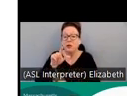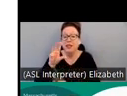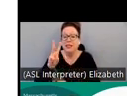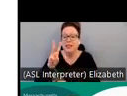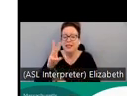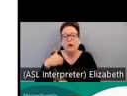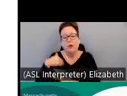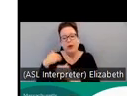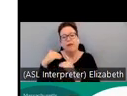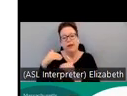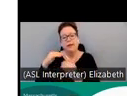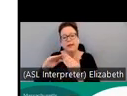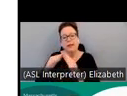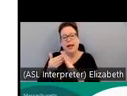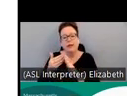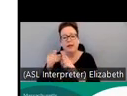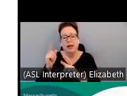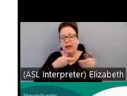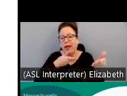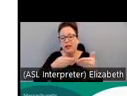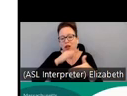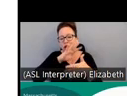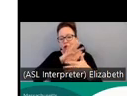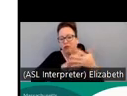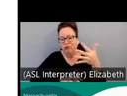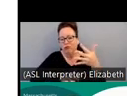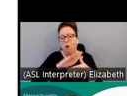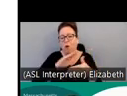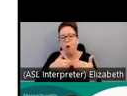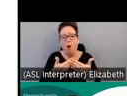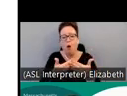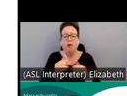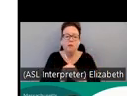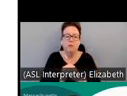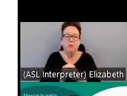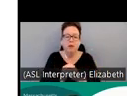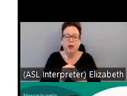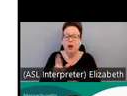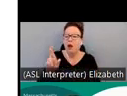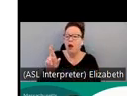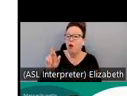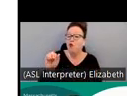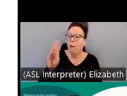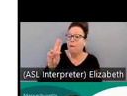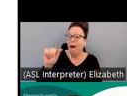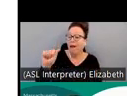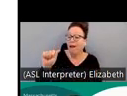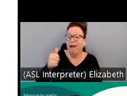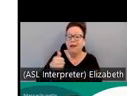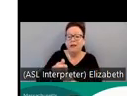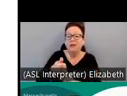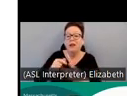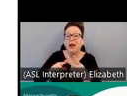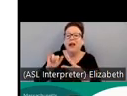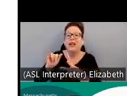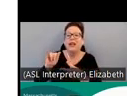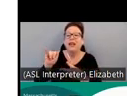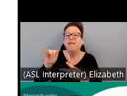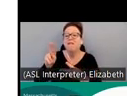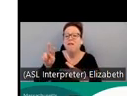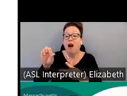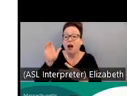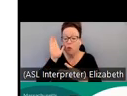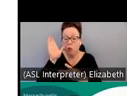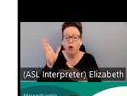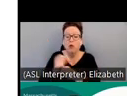are available on this slide. And my understanding is Rebecca and Yvonne will be making this,